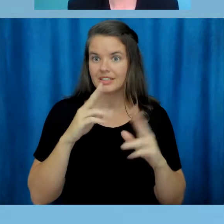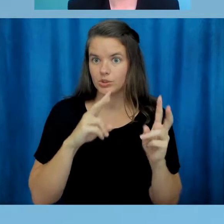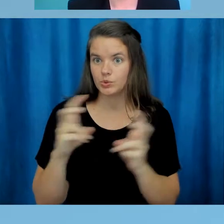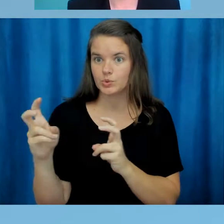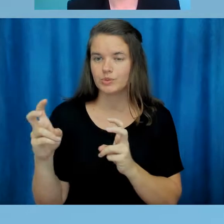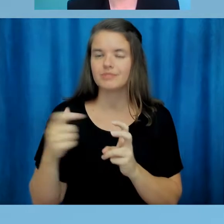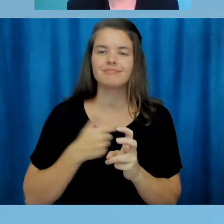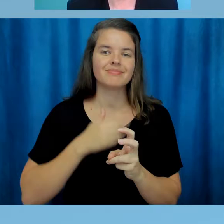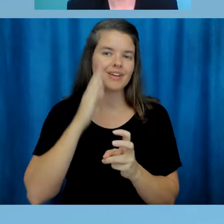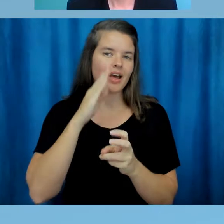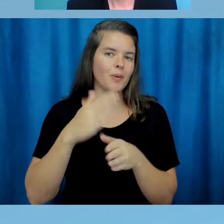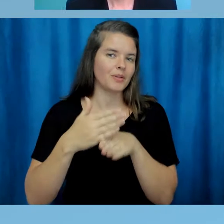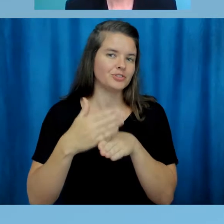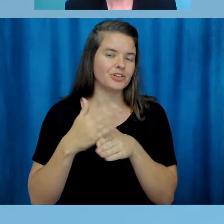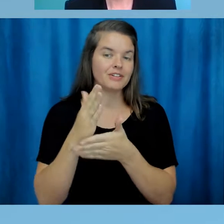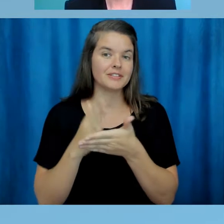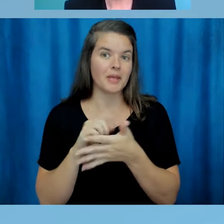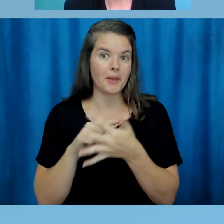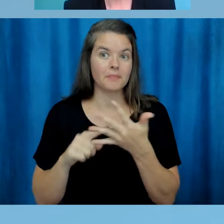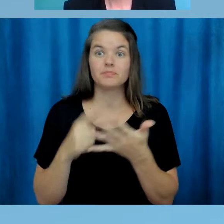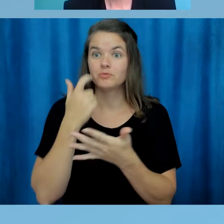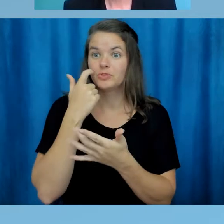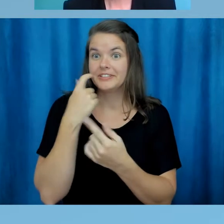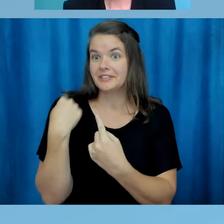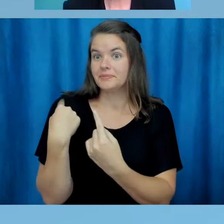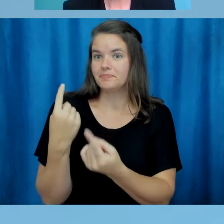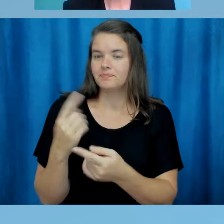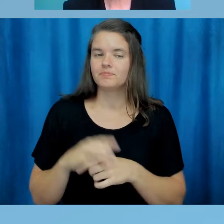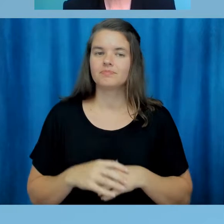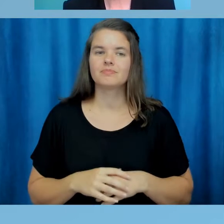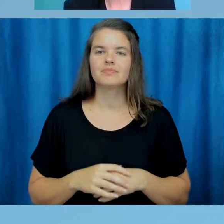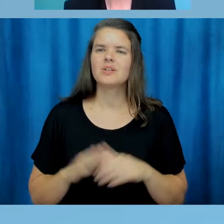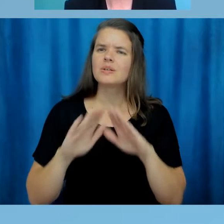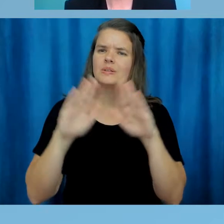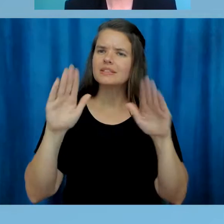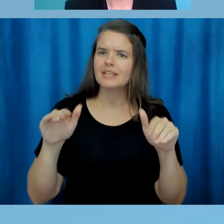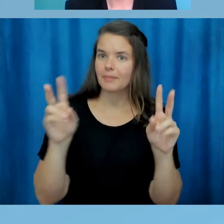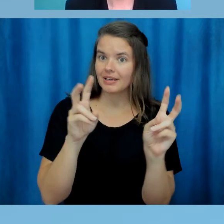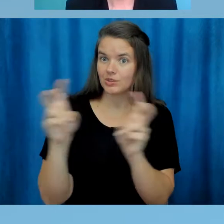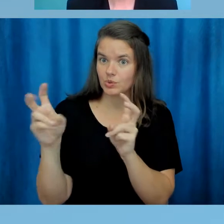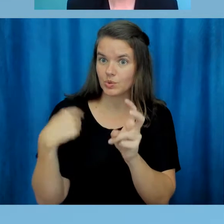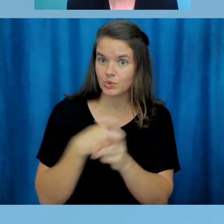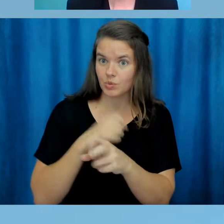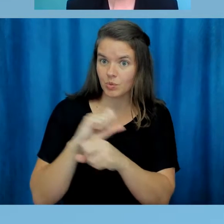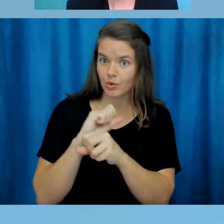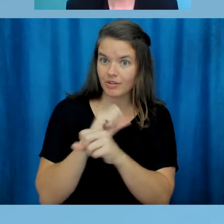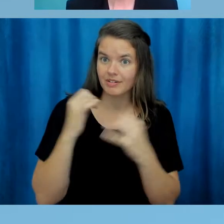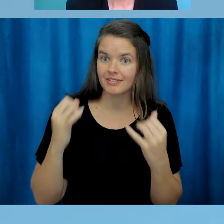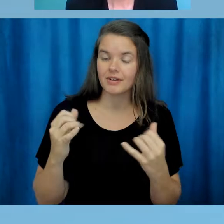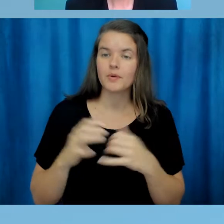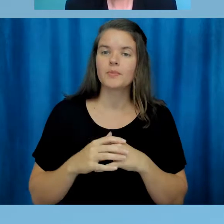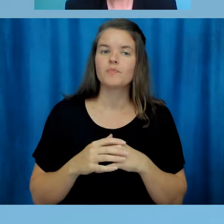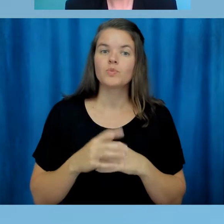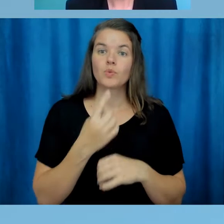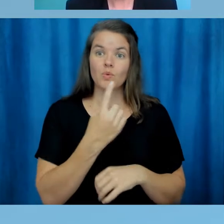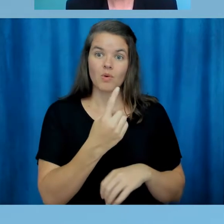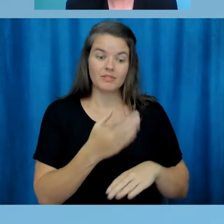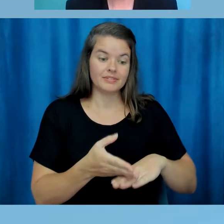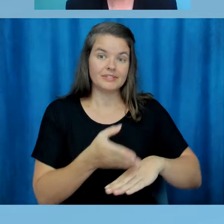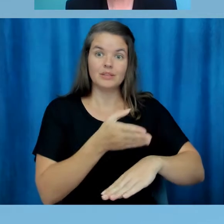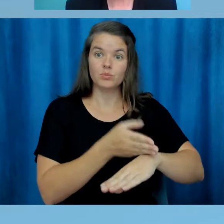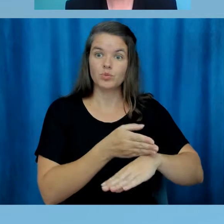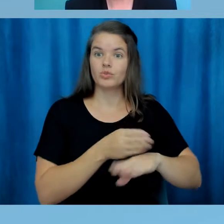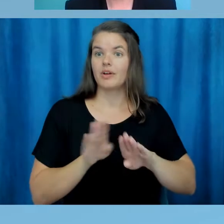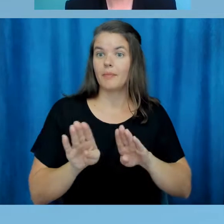you what some of those have been of late. So systemic issues we're working on. One of them is